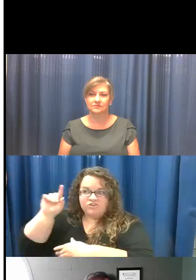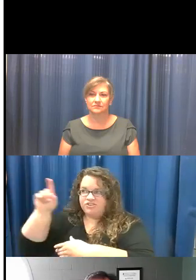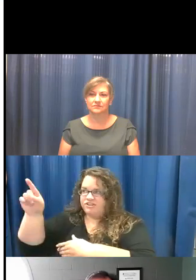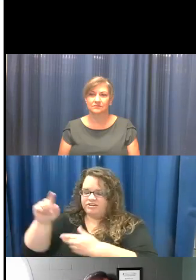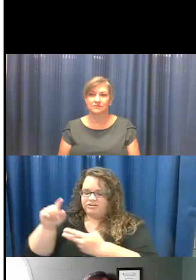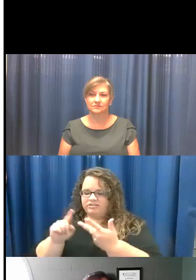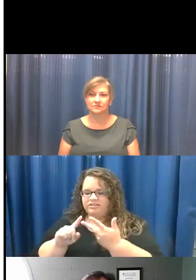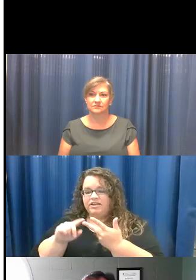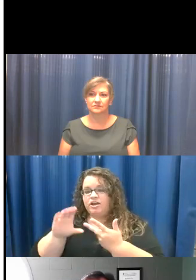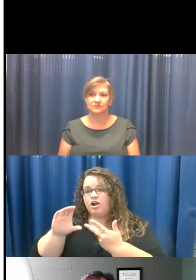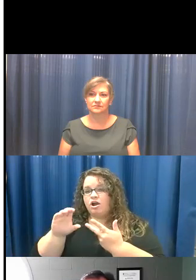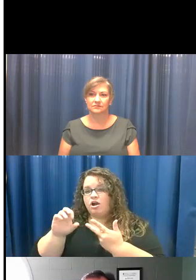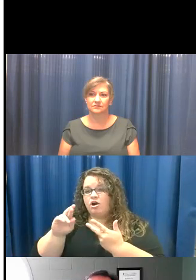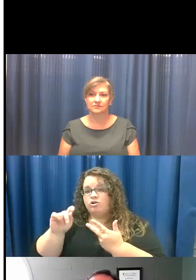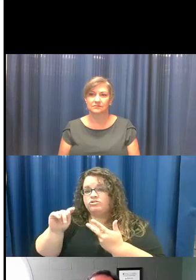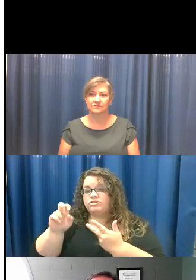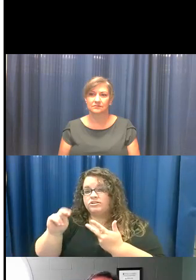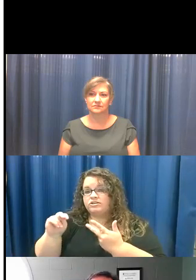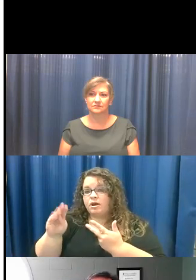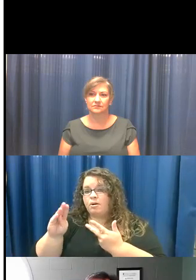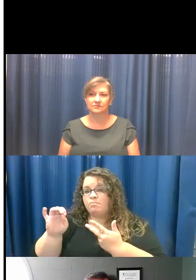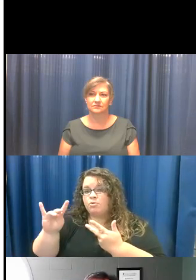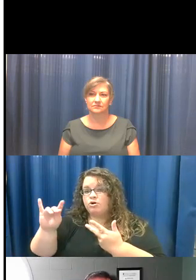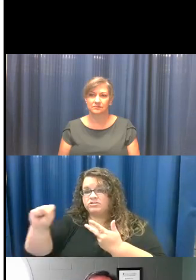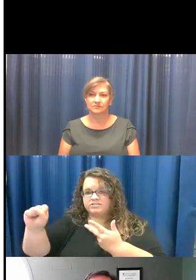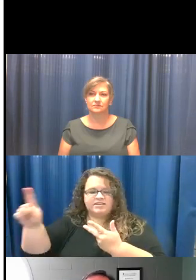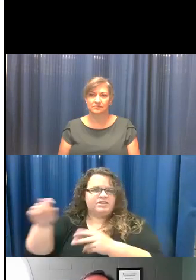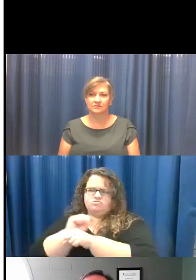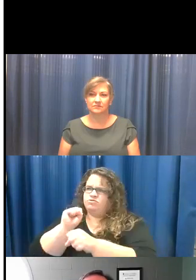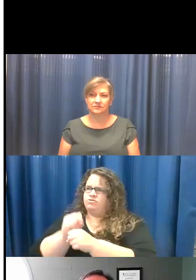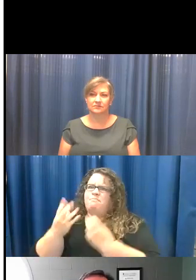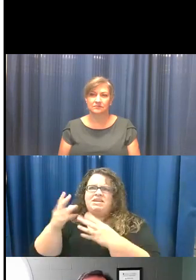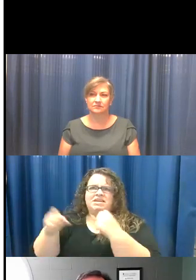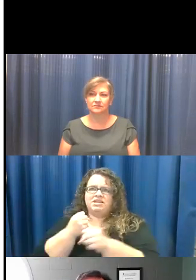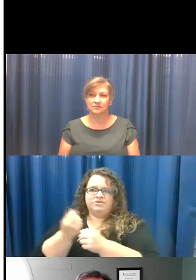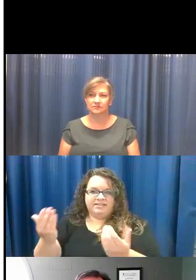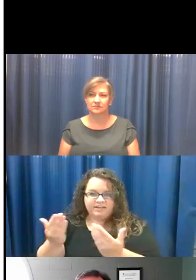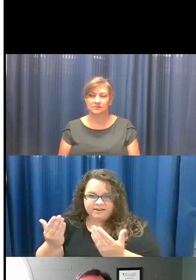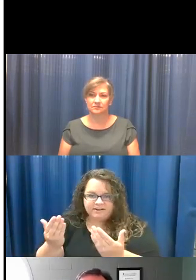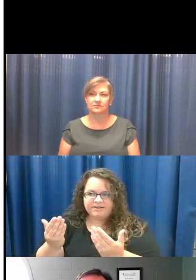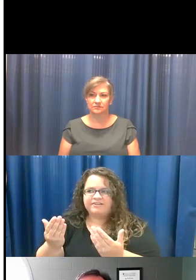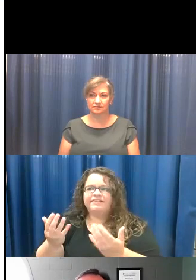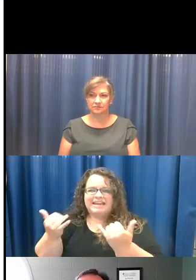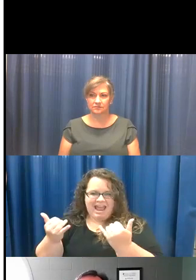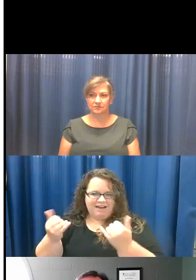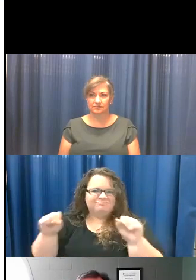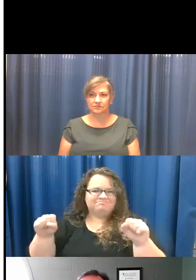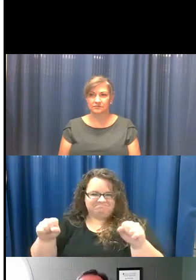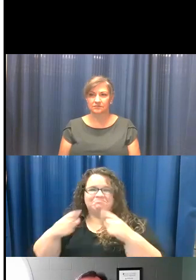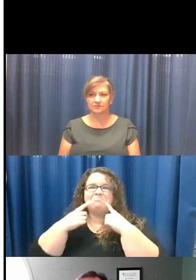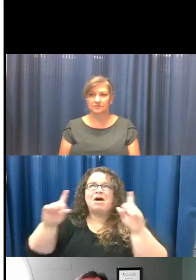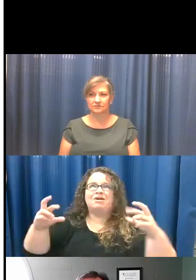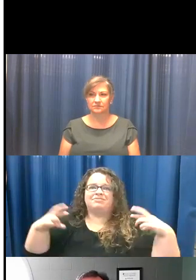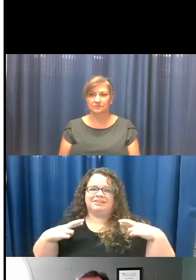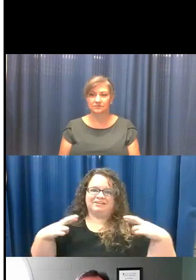Carlton Brooks, who after many years of dedicated service to the college was able to retire this year. And we have some